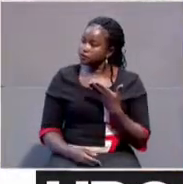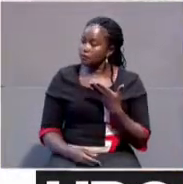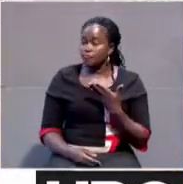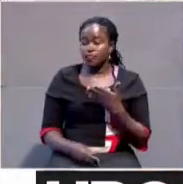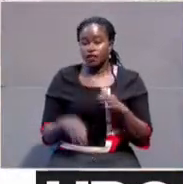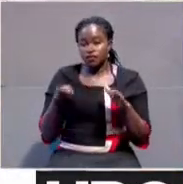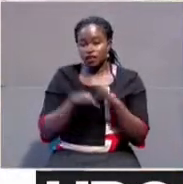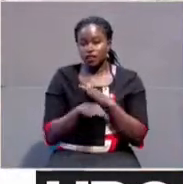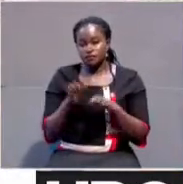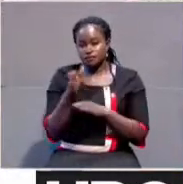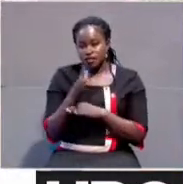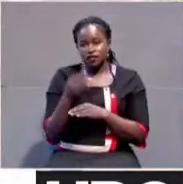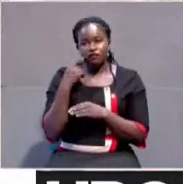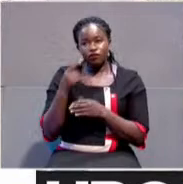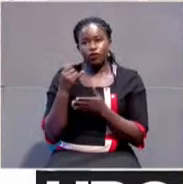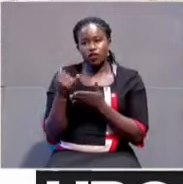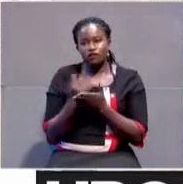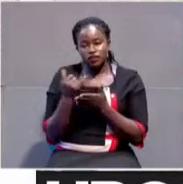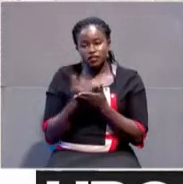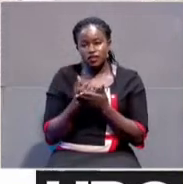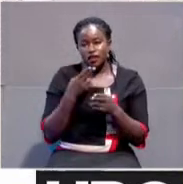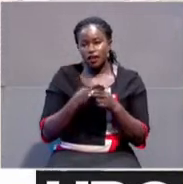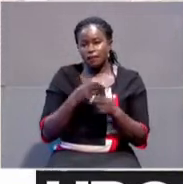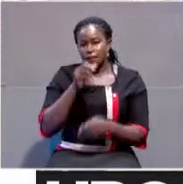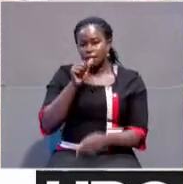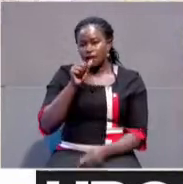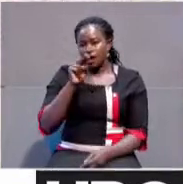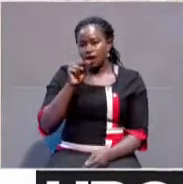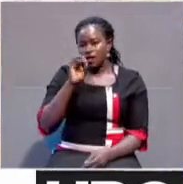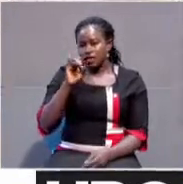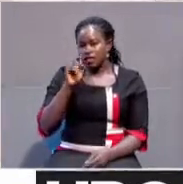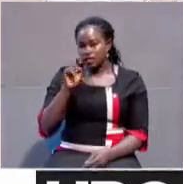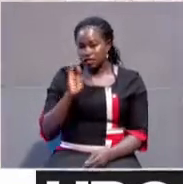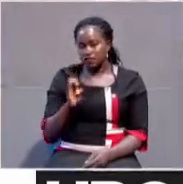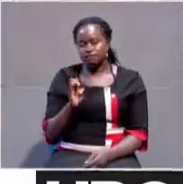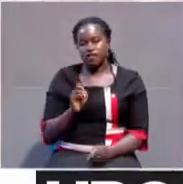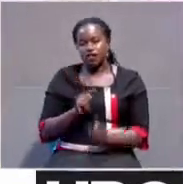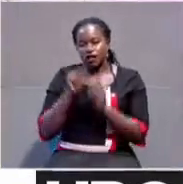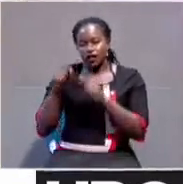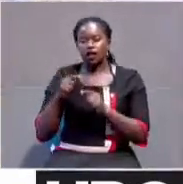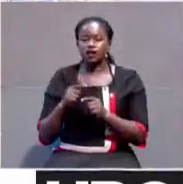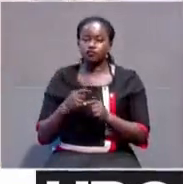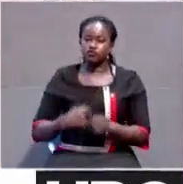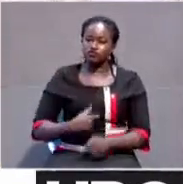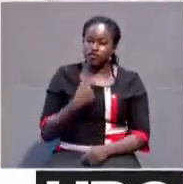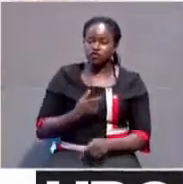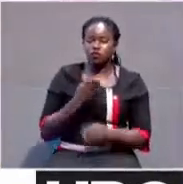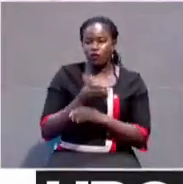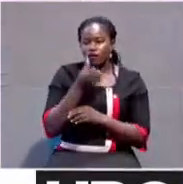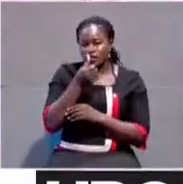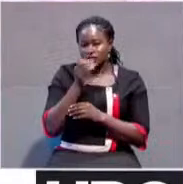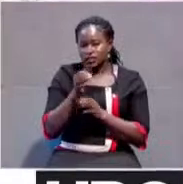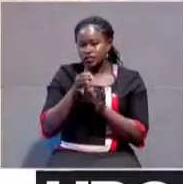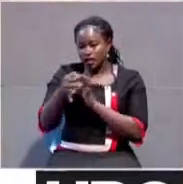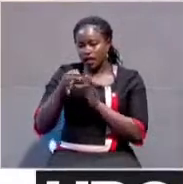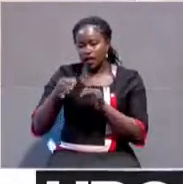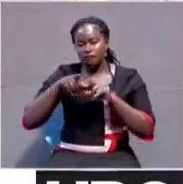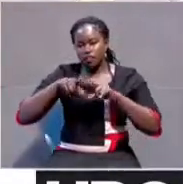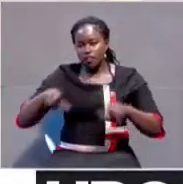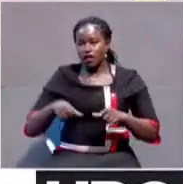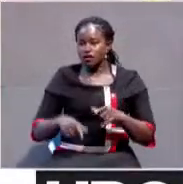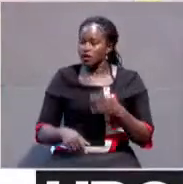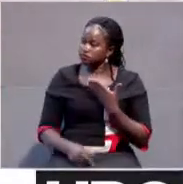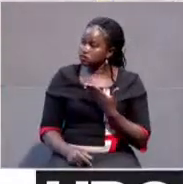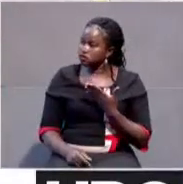State Minister for Investment, Evelyn Anite, has toured the over 60-acre piece of land where